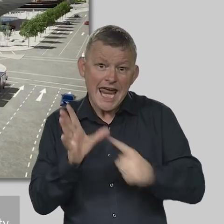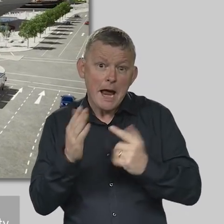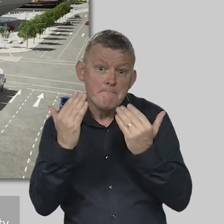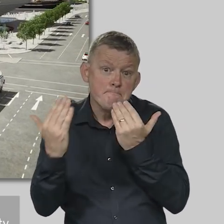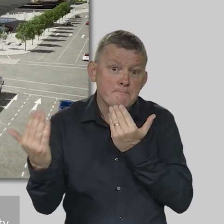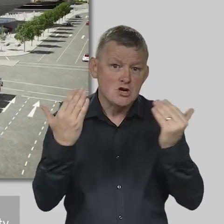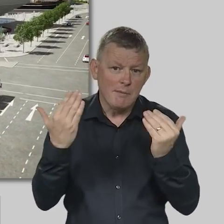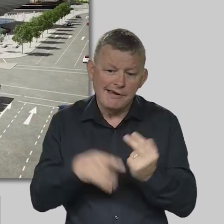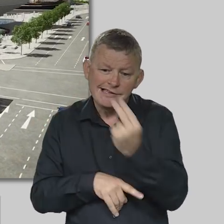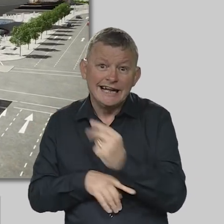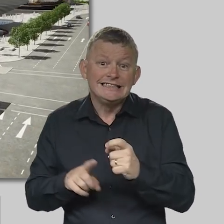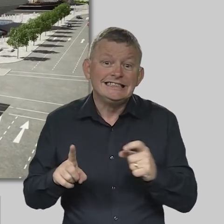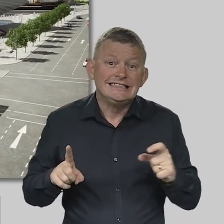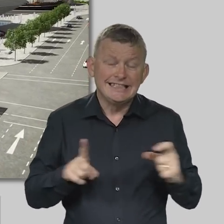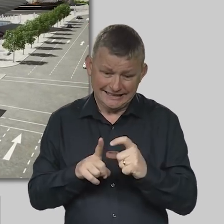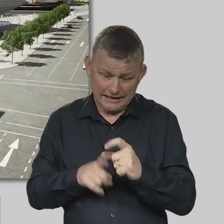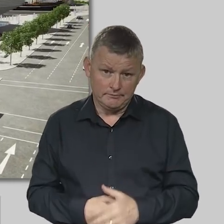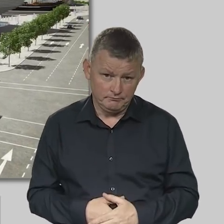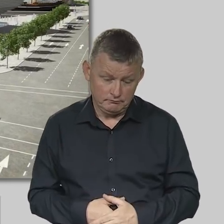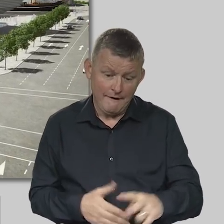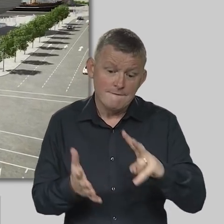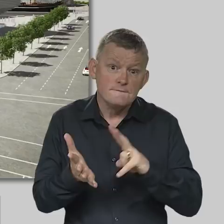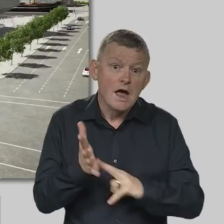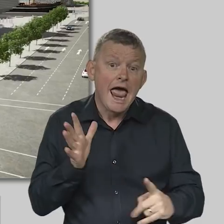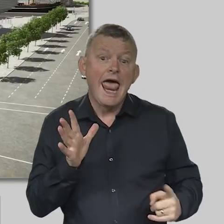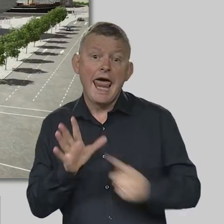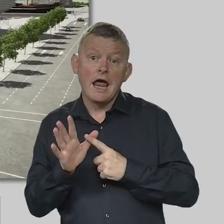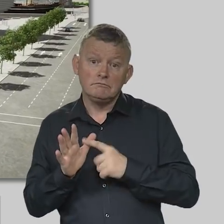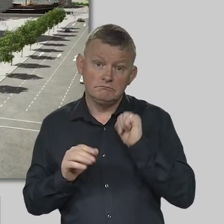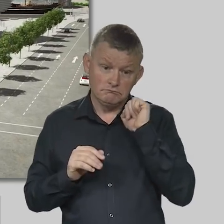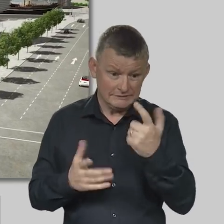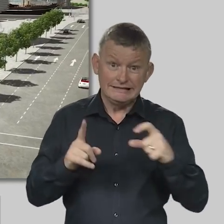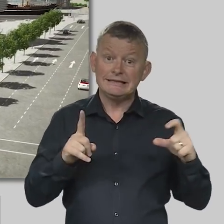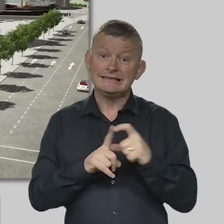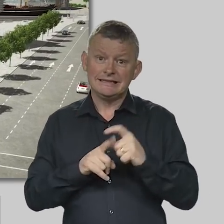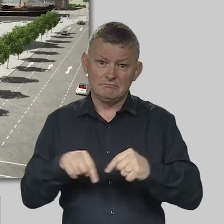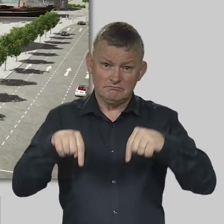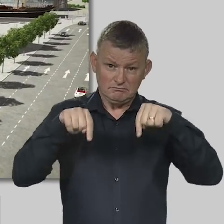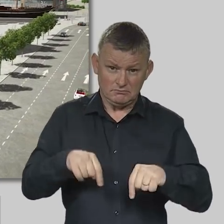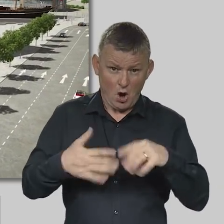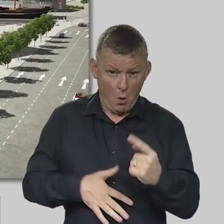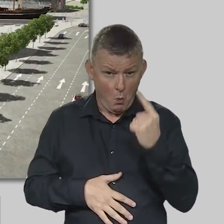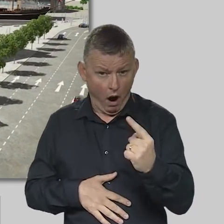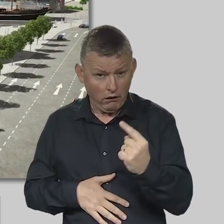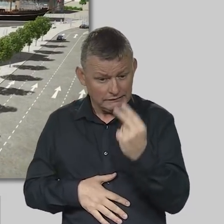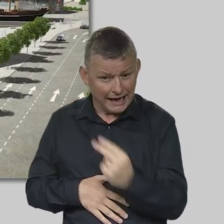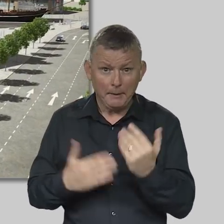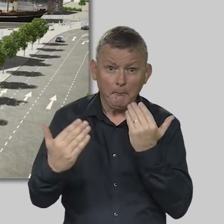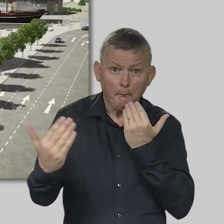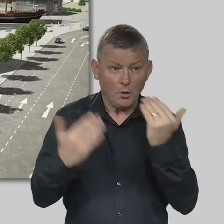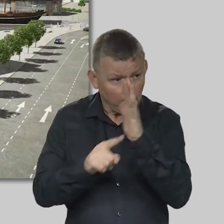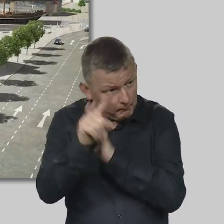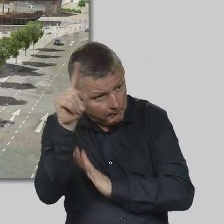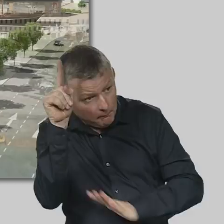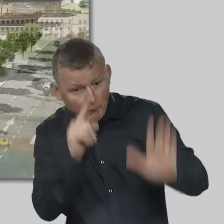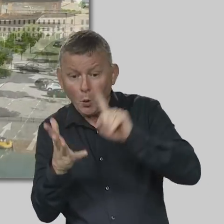sunniest city. The urban beach and Waterfront Place are situated next to the V&A Museum of Design, Dundee. The